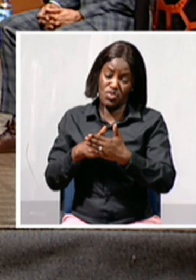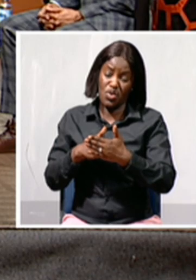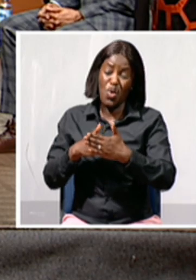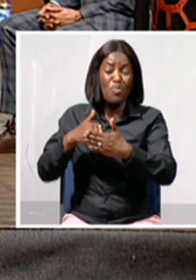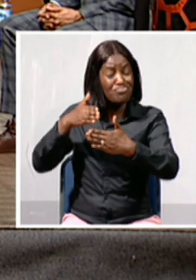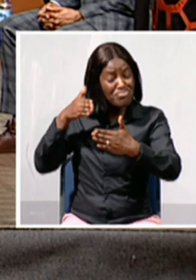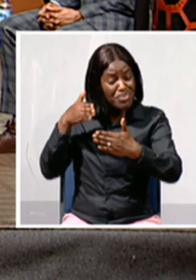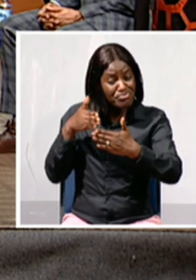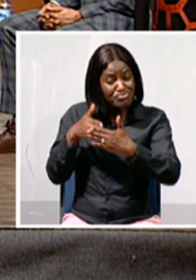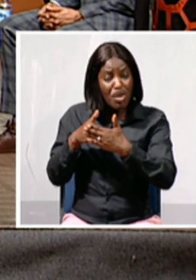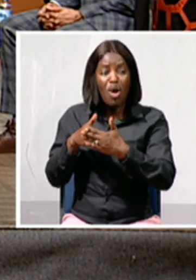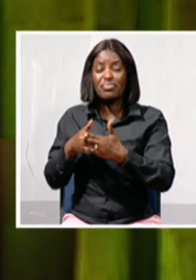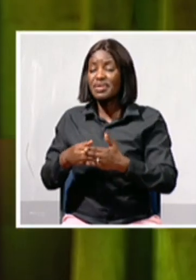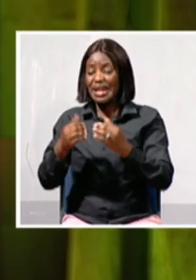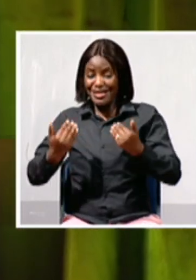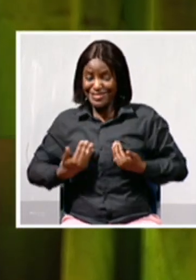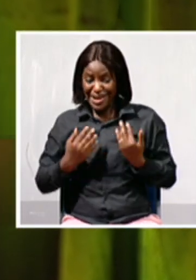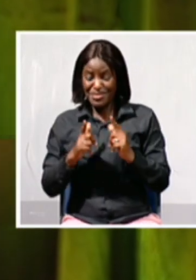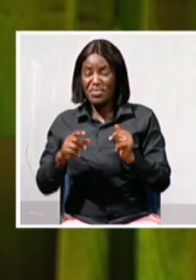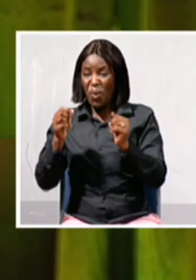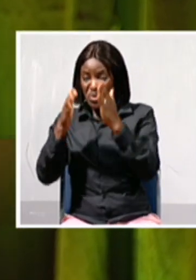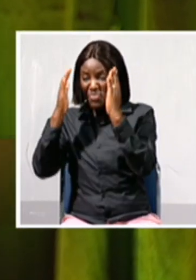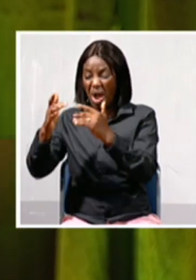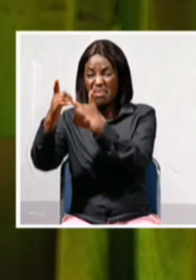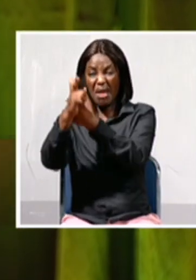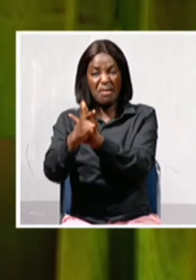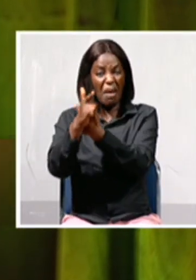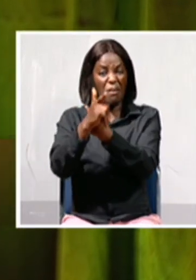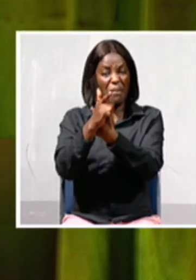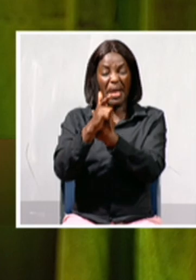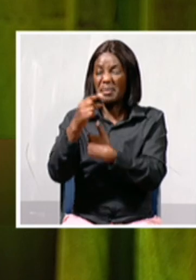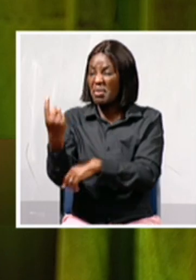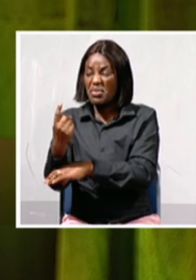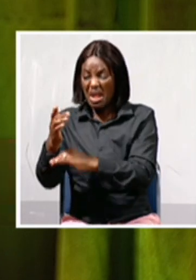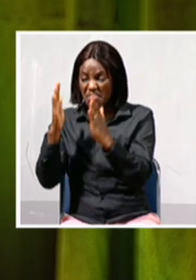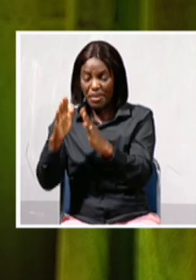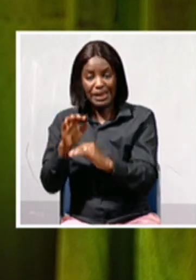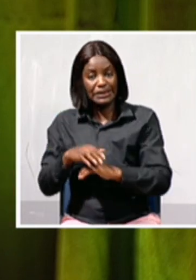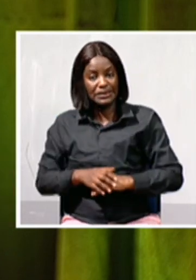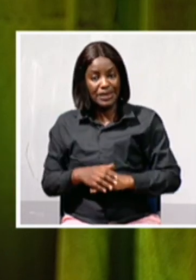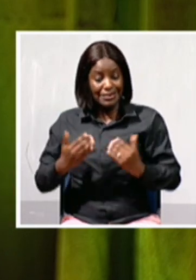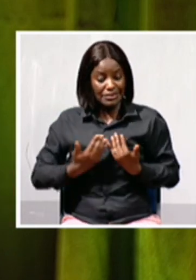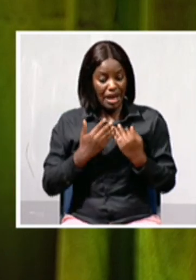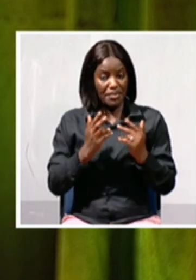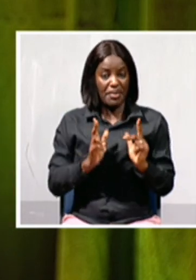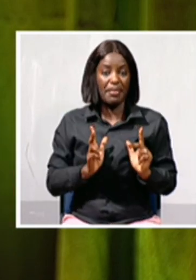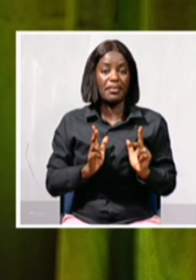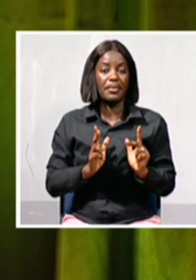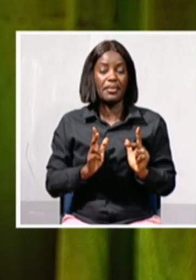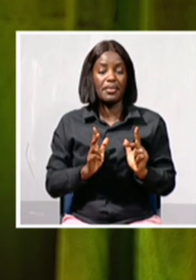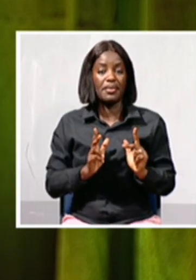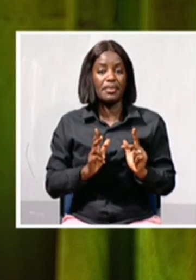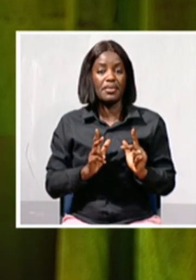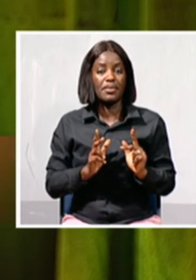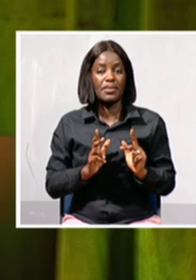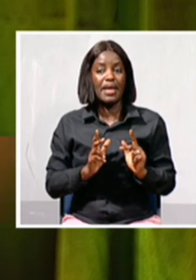people are only vocal on social media. Young people are not only vocal on social media. Young people don't only gravitate towards things